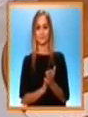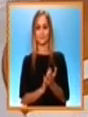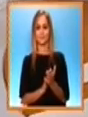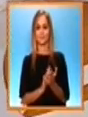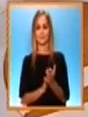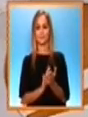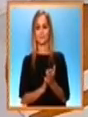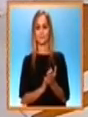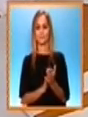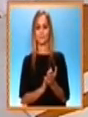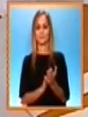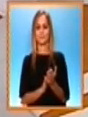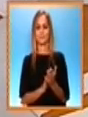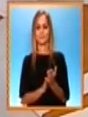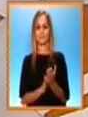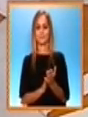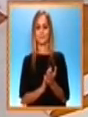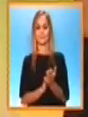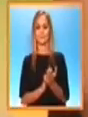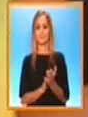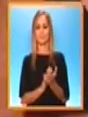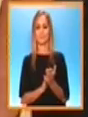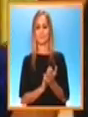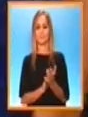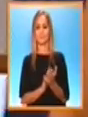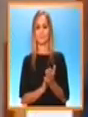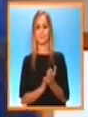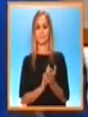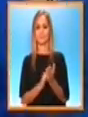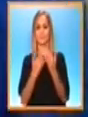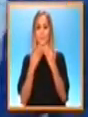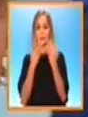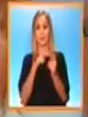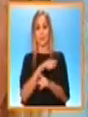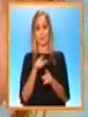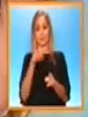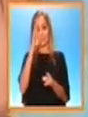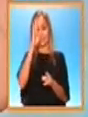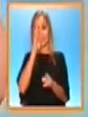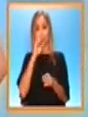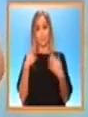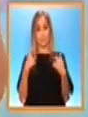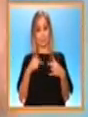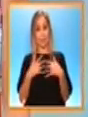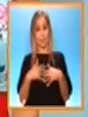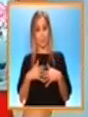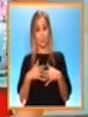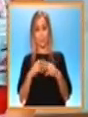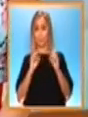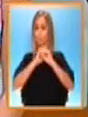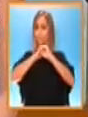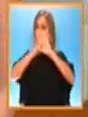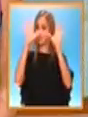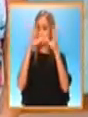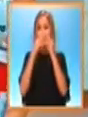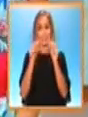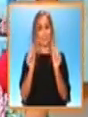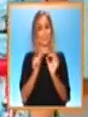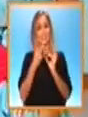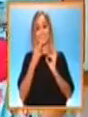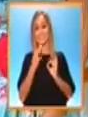Obrigado. Obrigada, meus queridos. Parabéns, muito obrigado. Já sabem, se dúvidas houvesse, ficaram dissipadas. É um